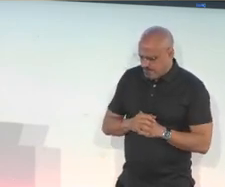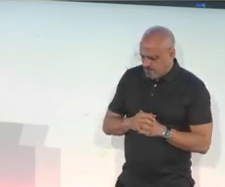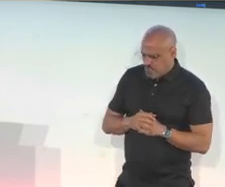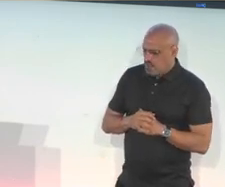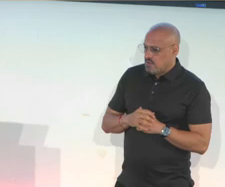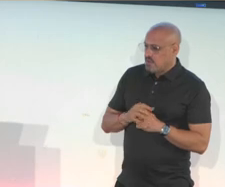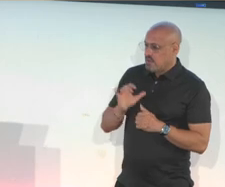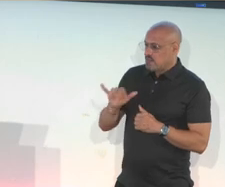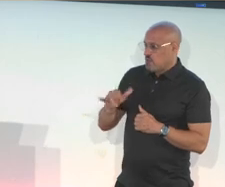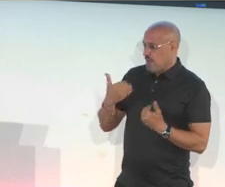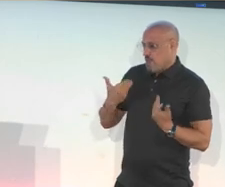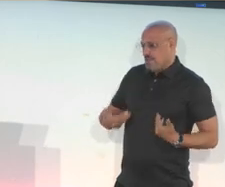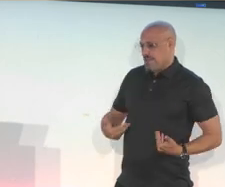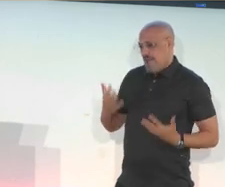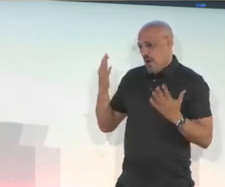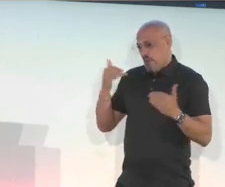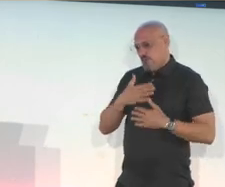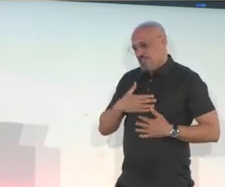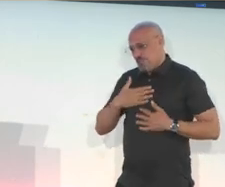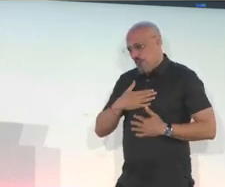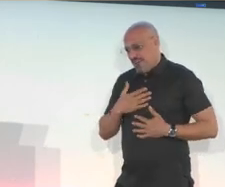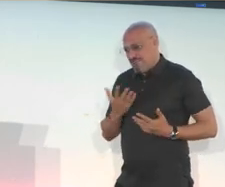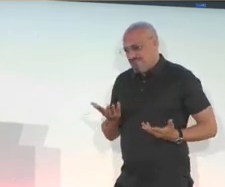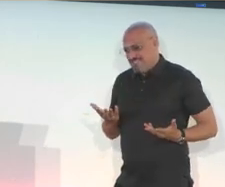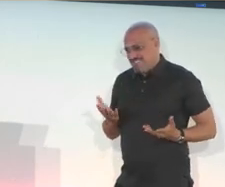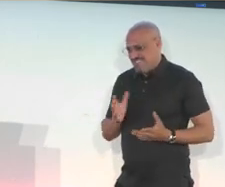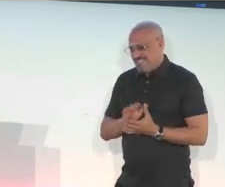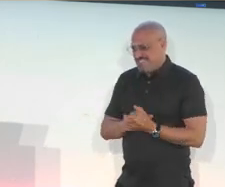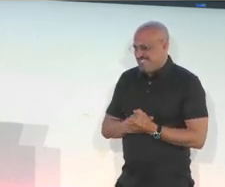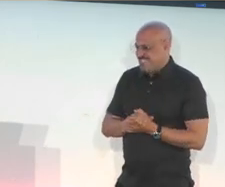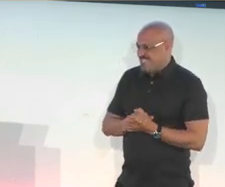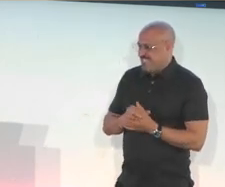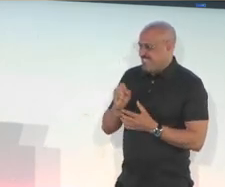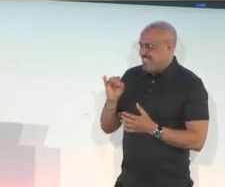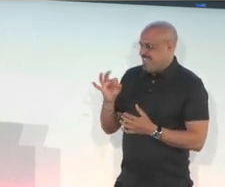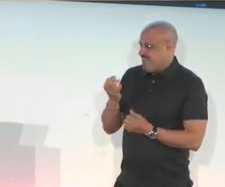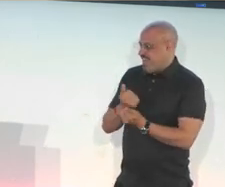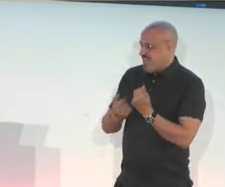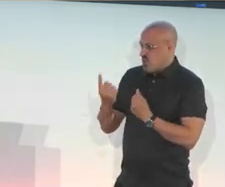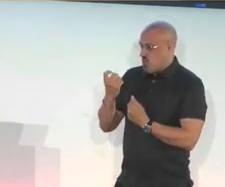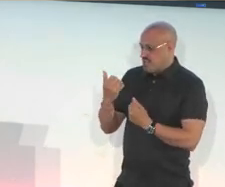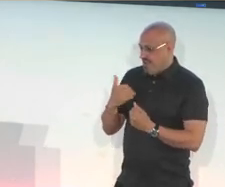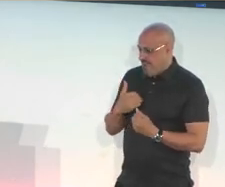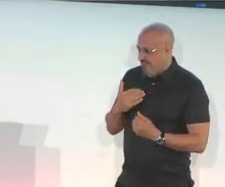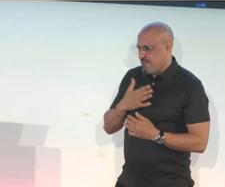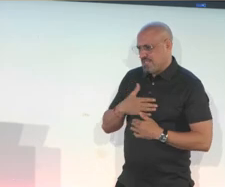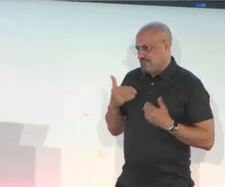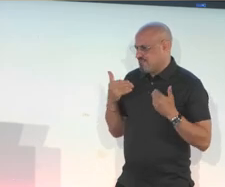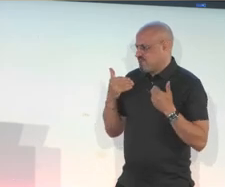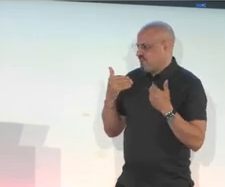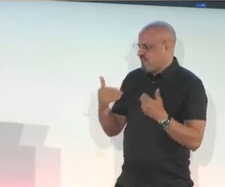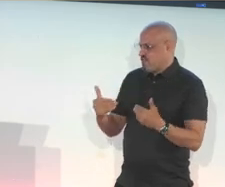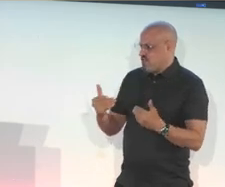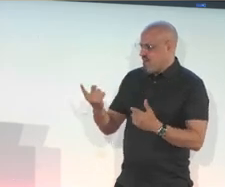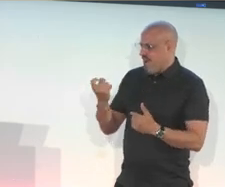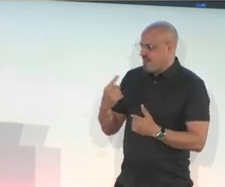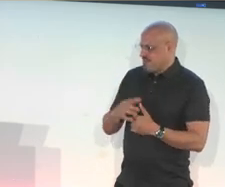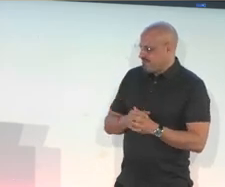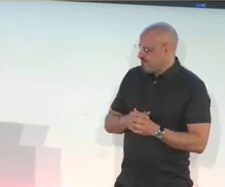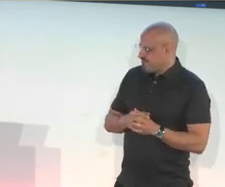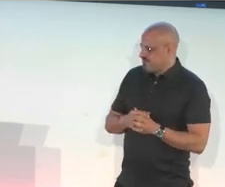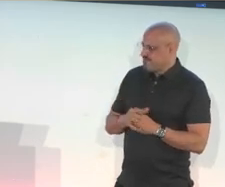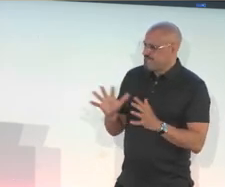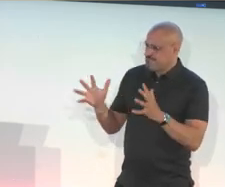So that was me, guys. I hope you enjoyed that. And if you have any questions, please feel free to ask them.